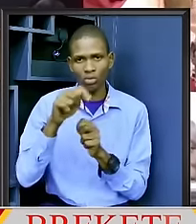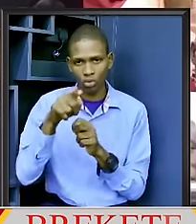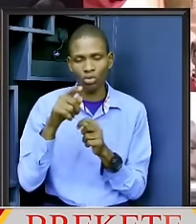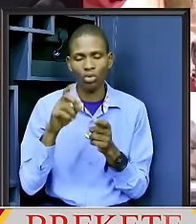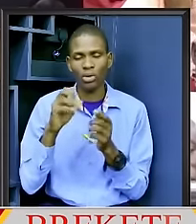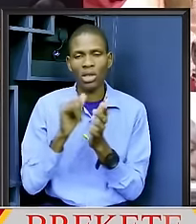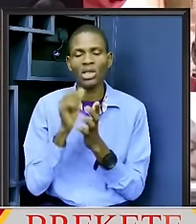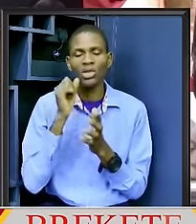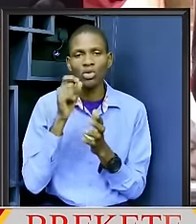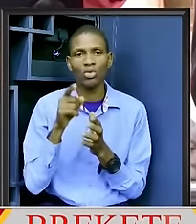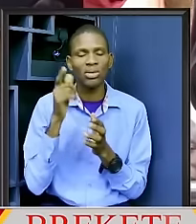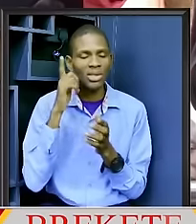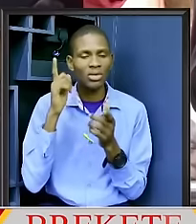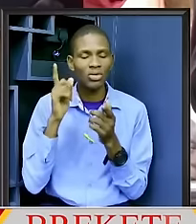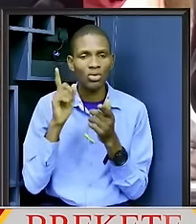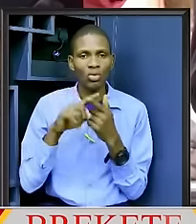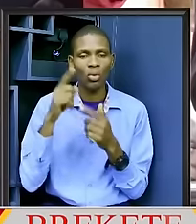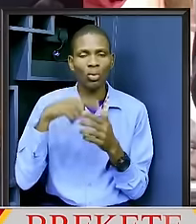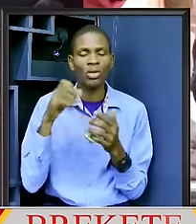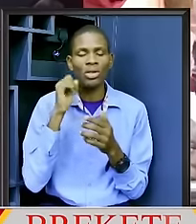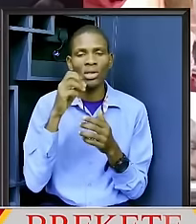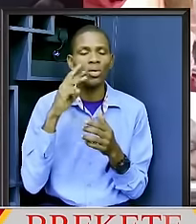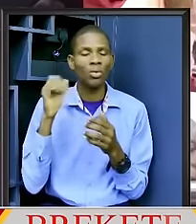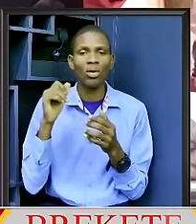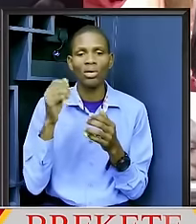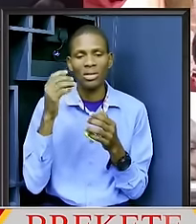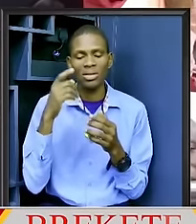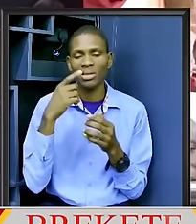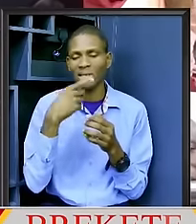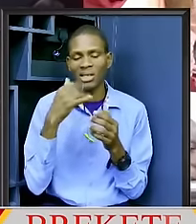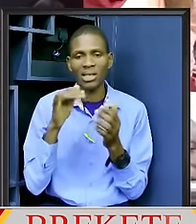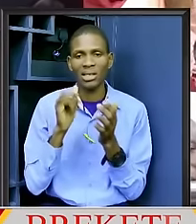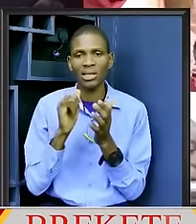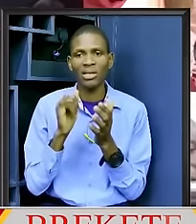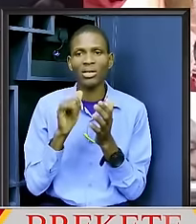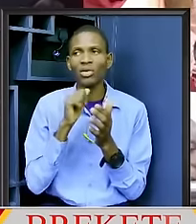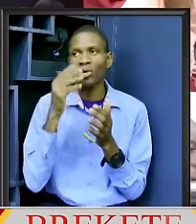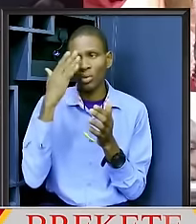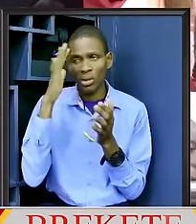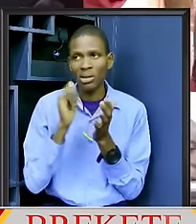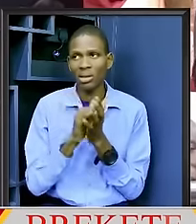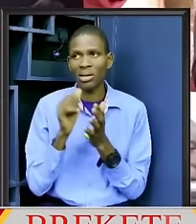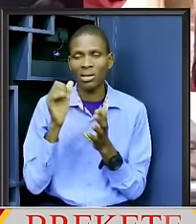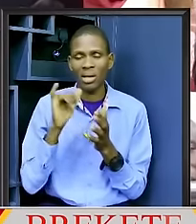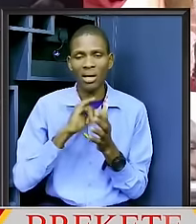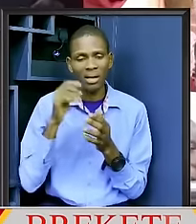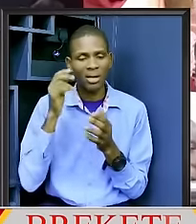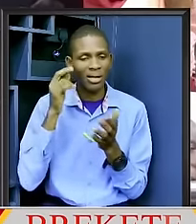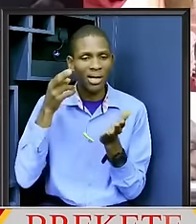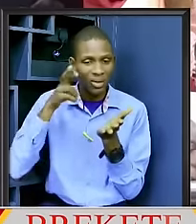to what she was saying. Unknown to her that I recorded that conversation.